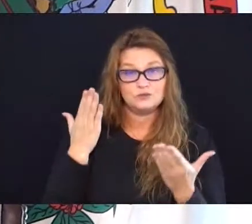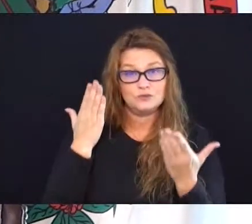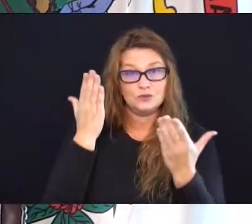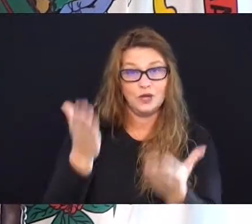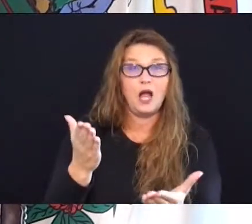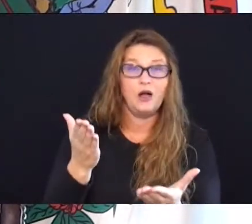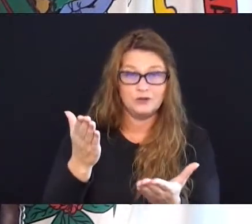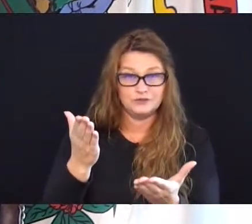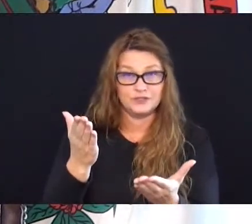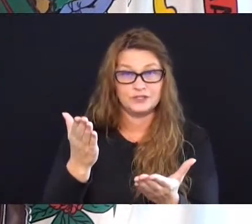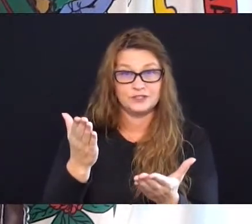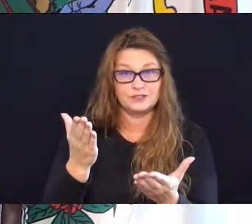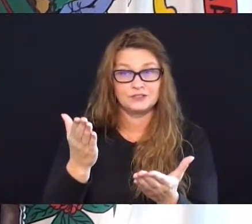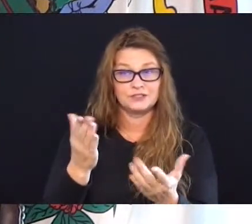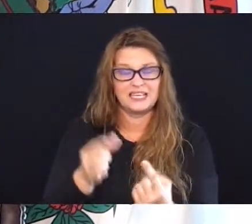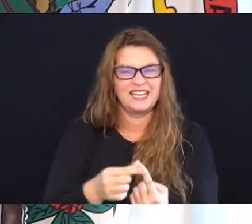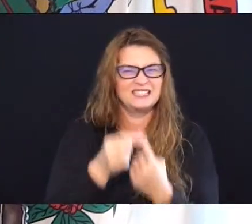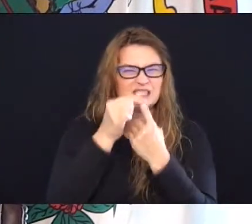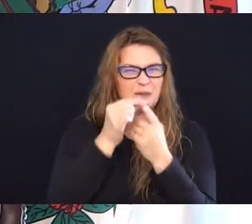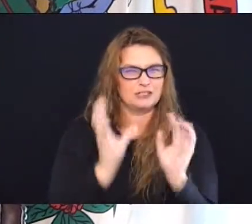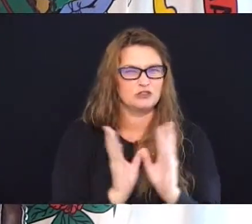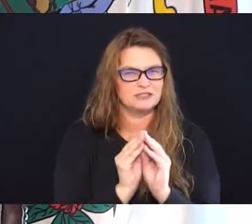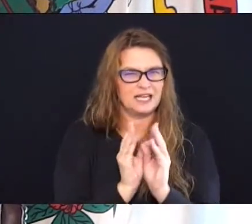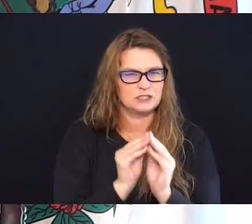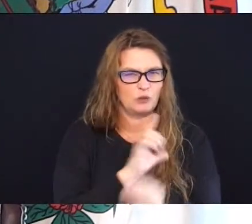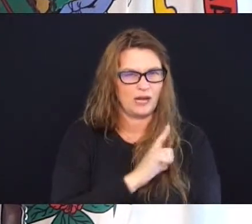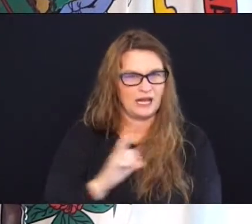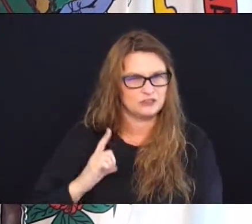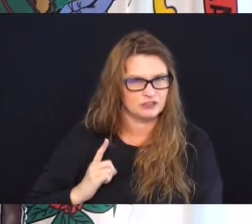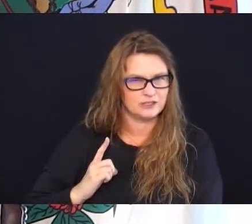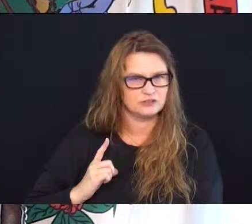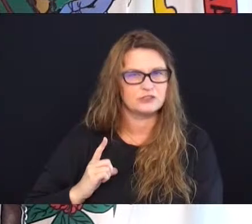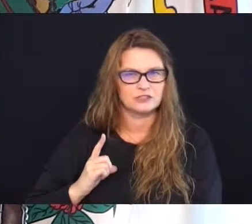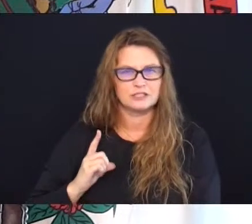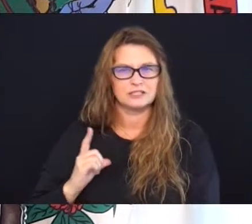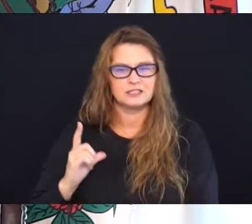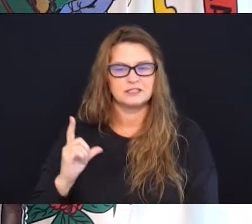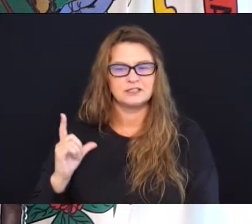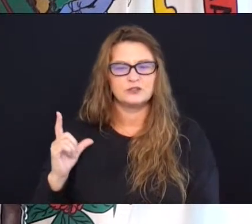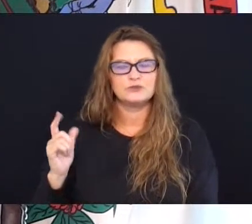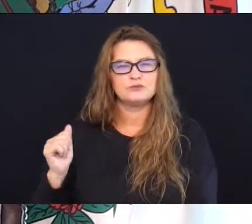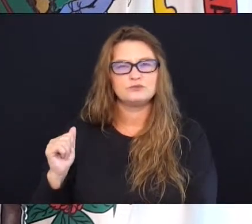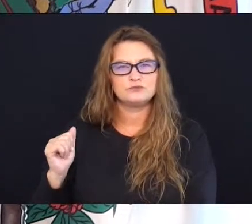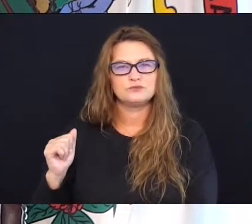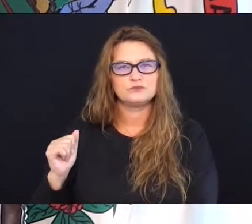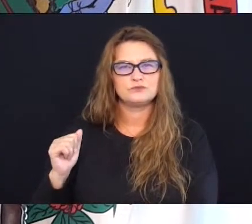do it in some level of a special session or whatever like that. But